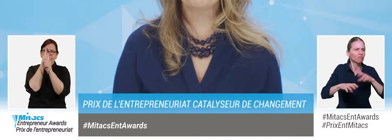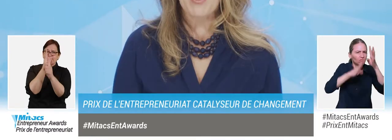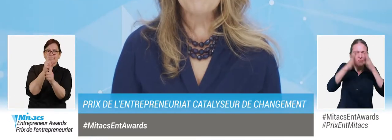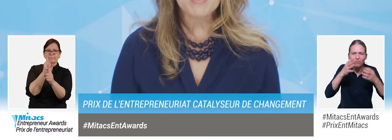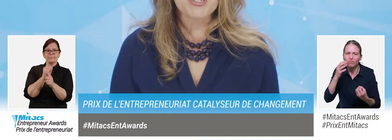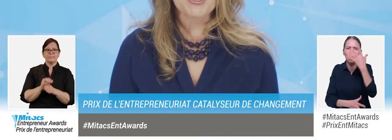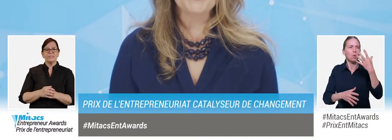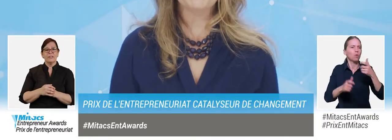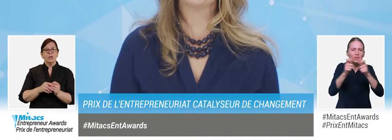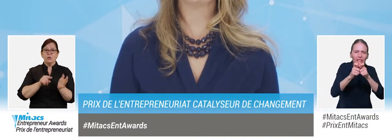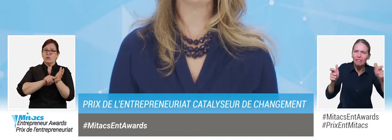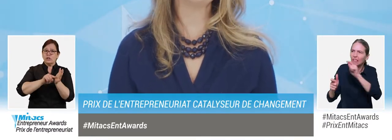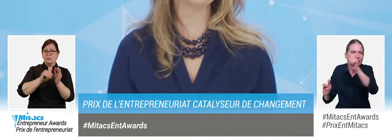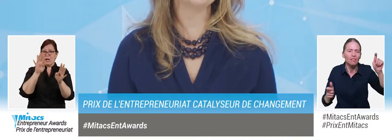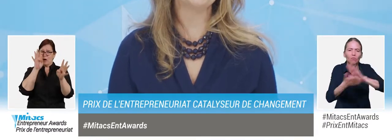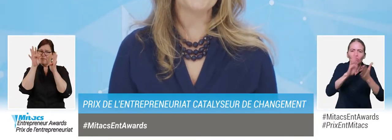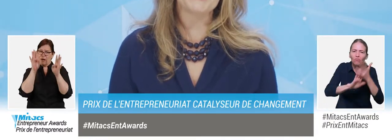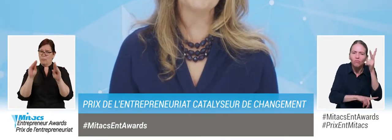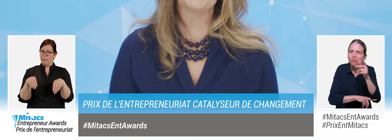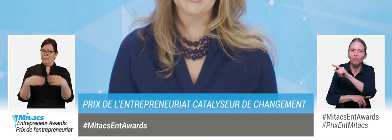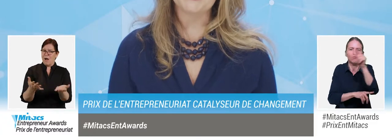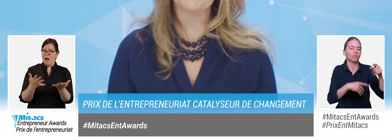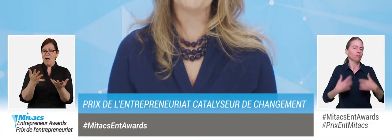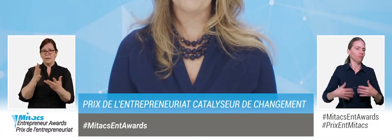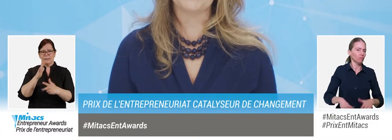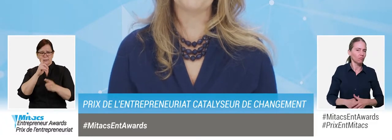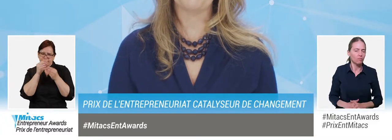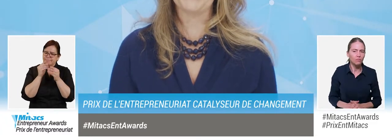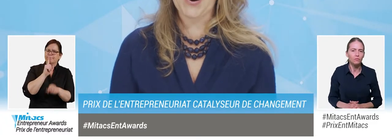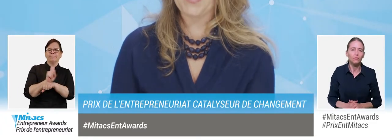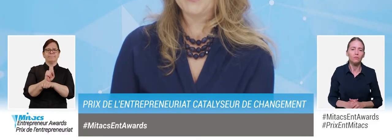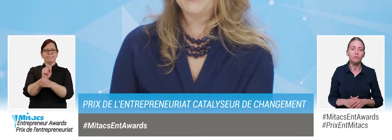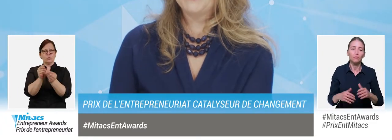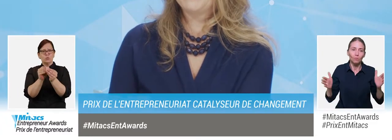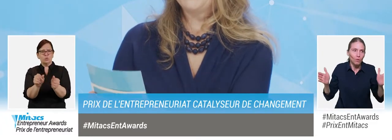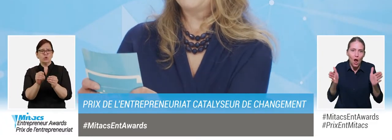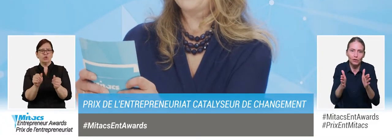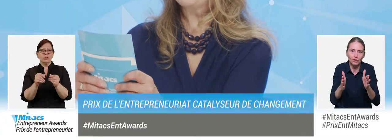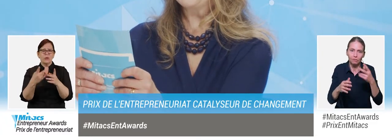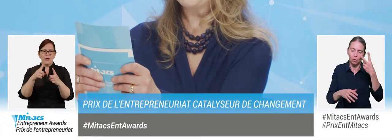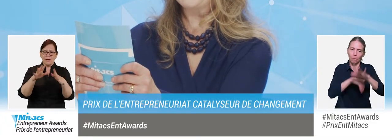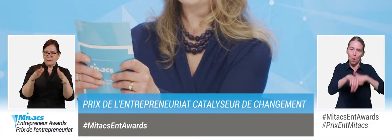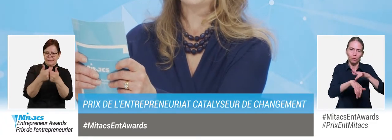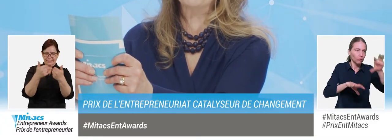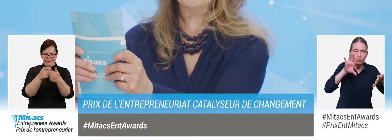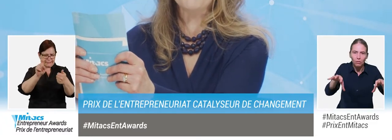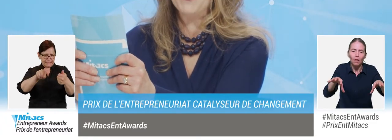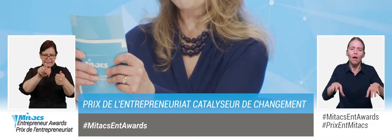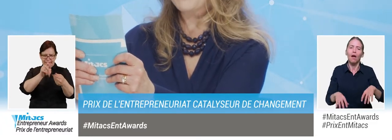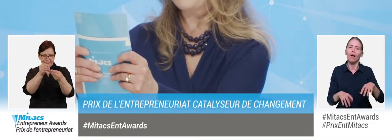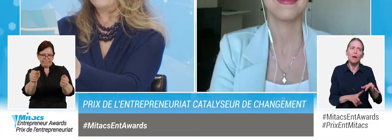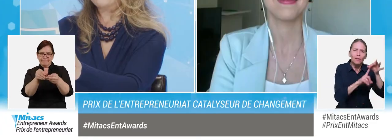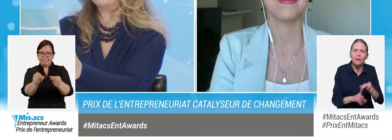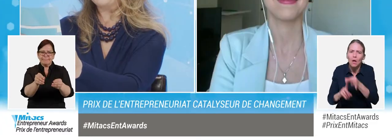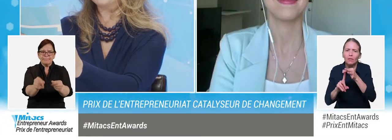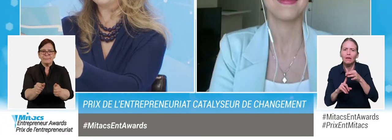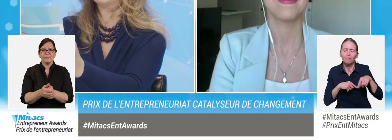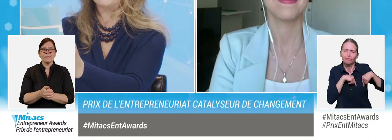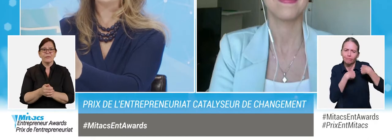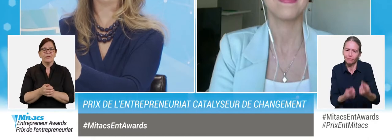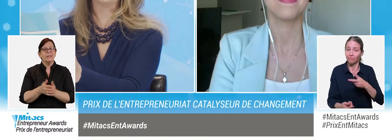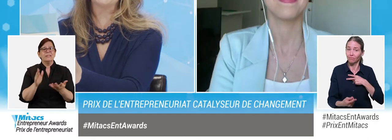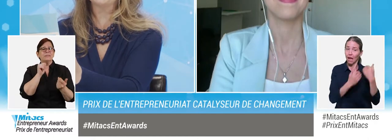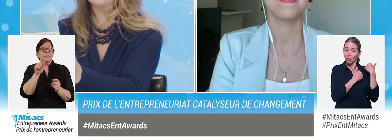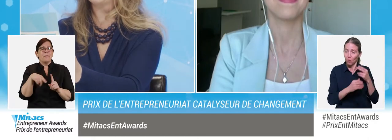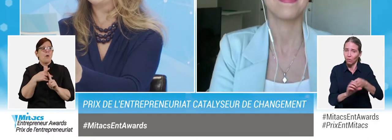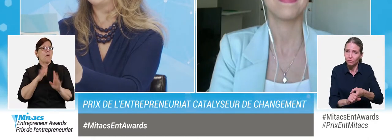It is my pleasure to announce this year's Change Agent Entrepreneur. That winner is Femme Therapeutics,